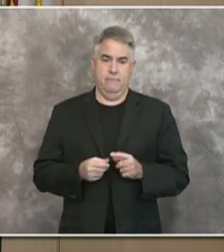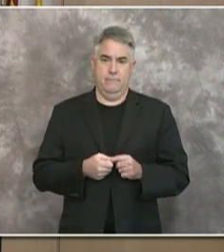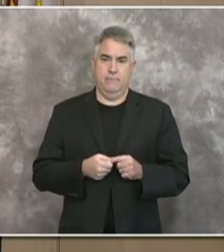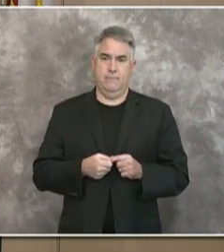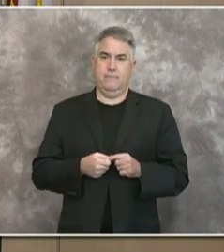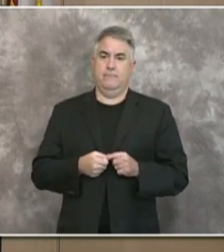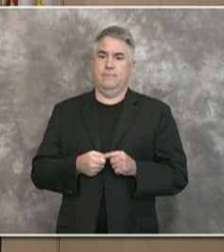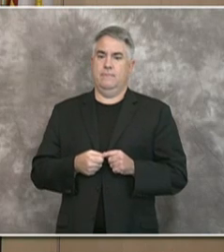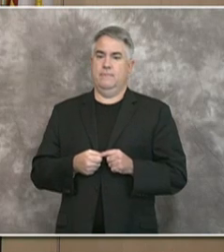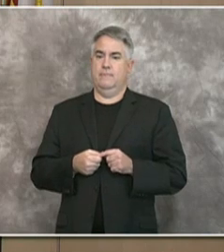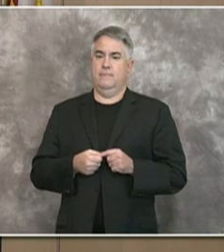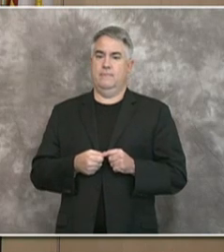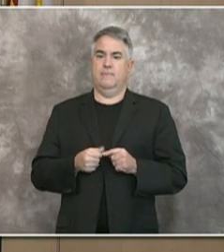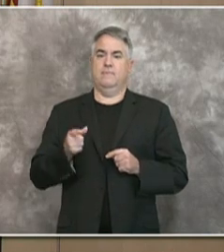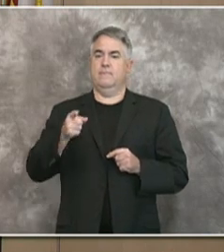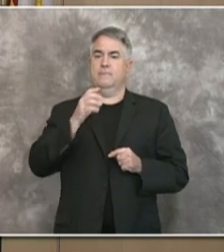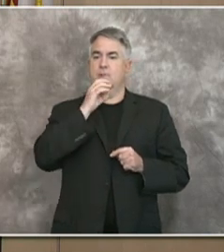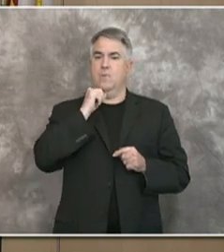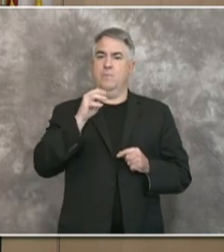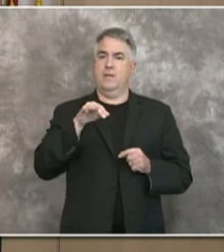number of hospitalizations at